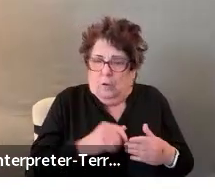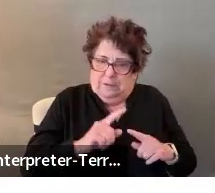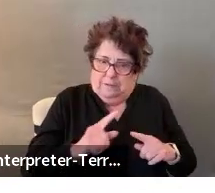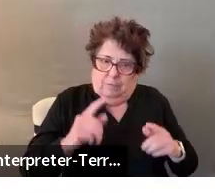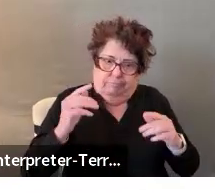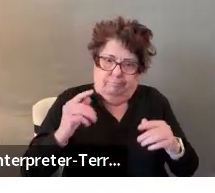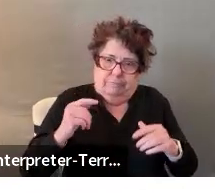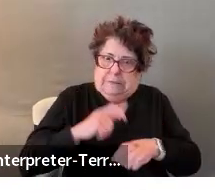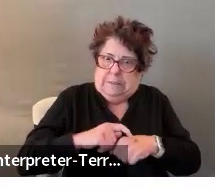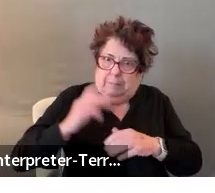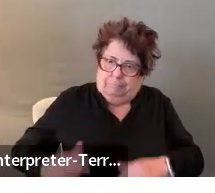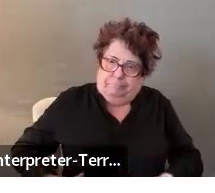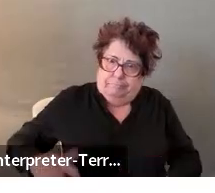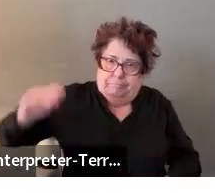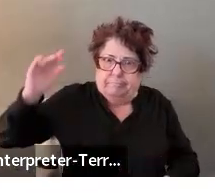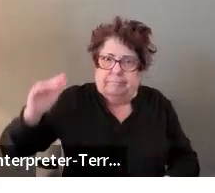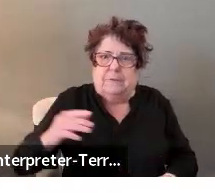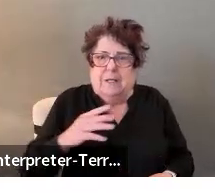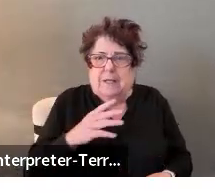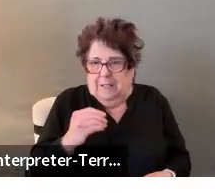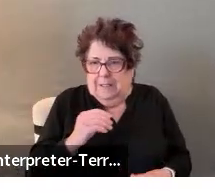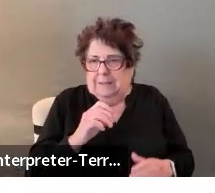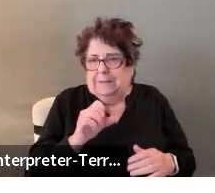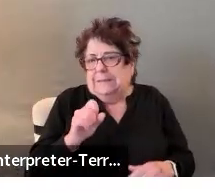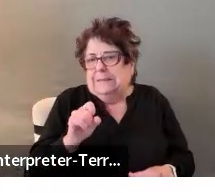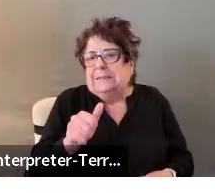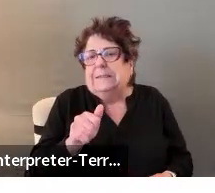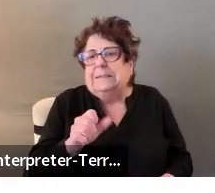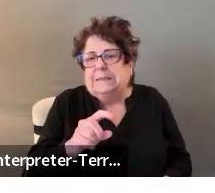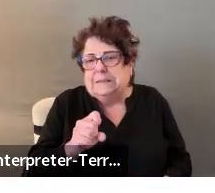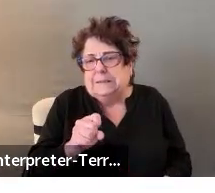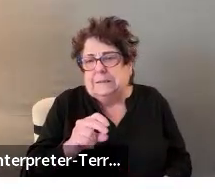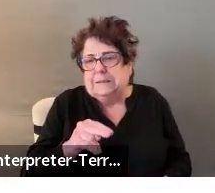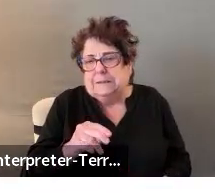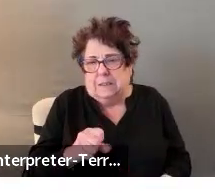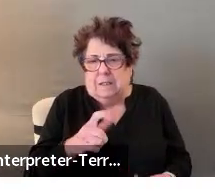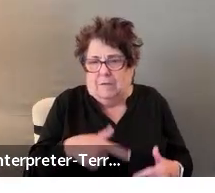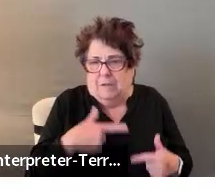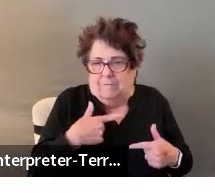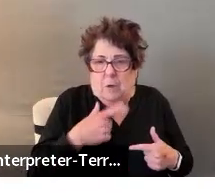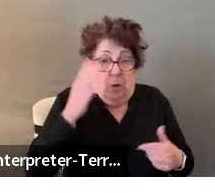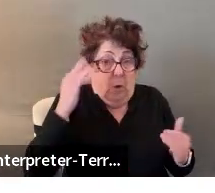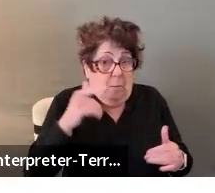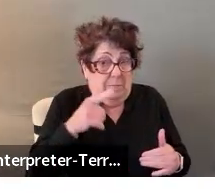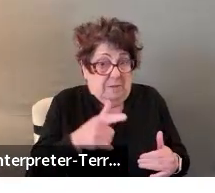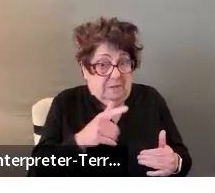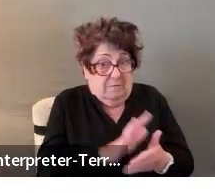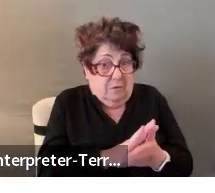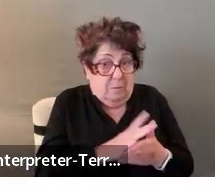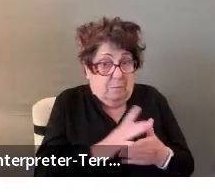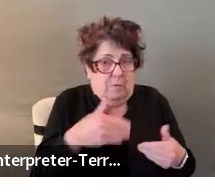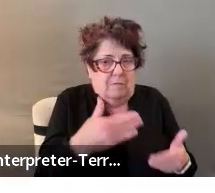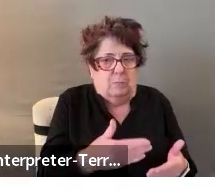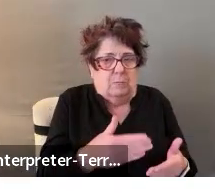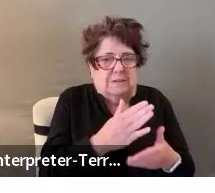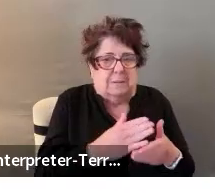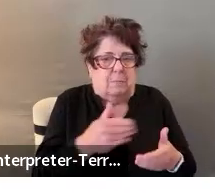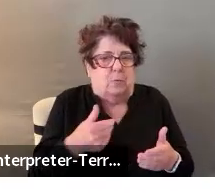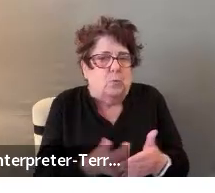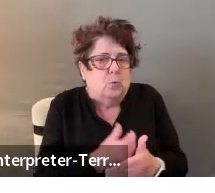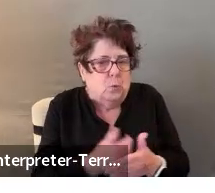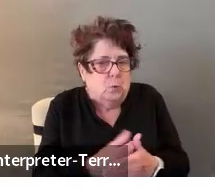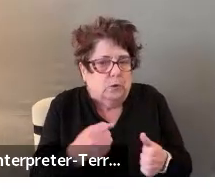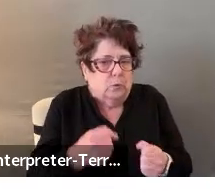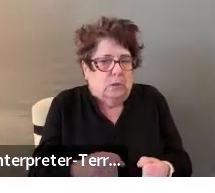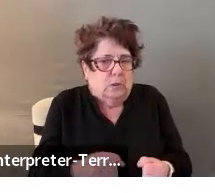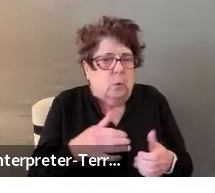hope this video has provided you with some new strategies on ways to increase home modification and assistive technology